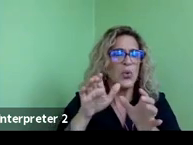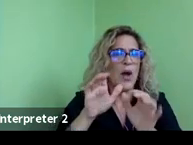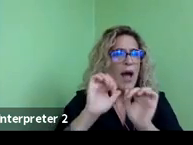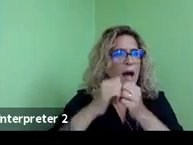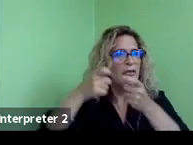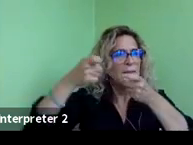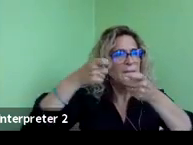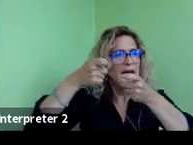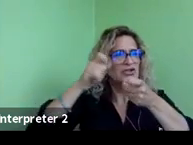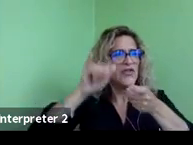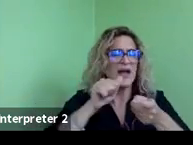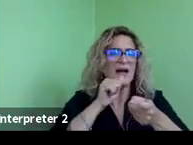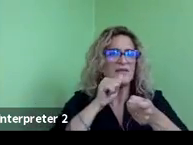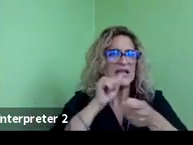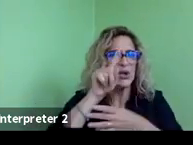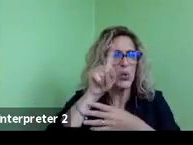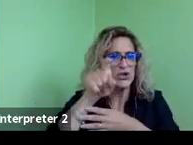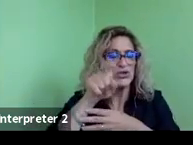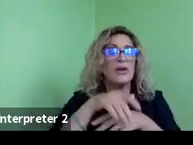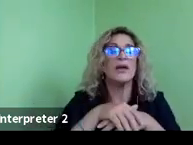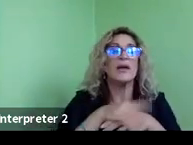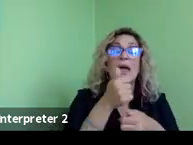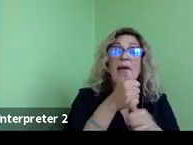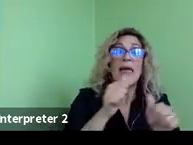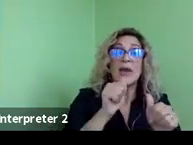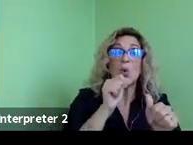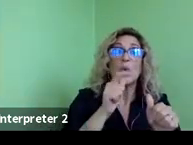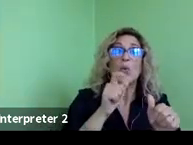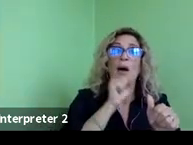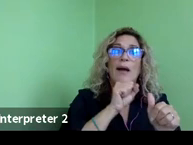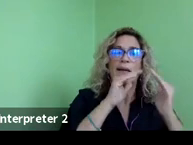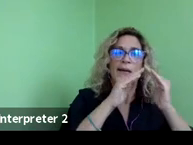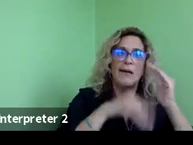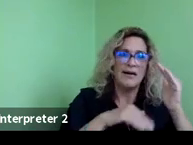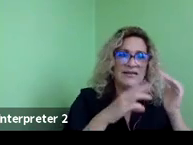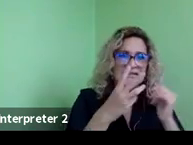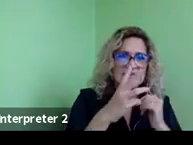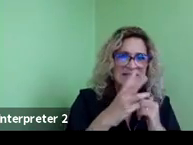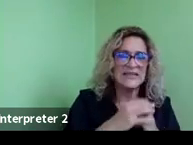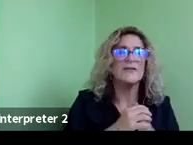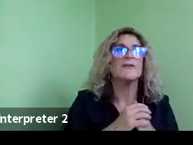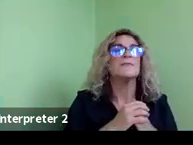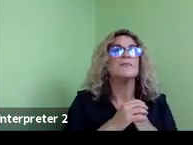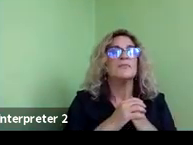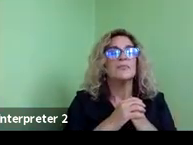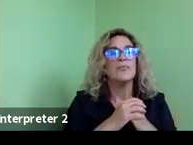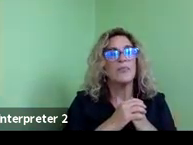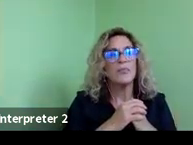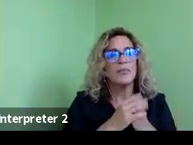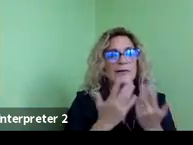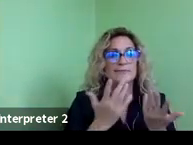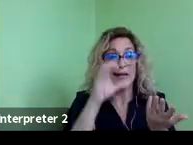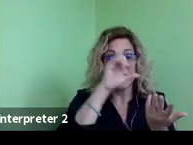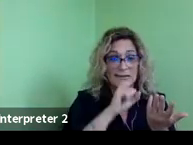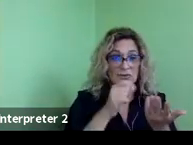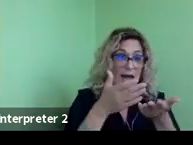confidentiality question with anyone really under 16. So, what we can do is, I guess I would ask